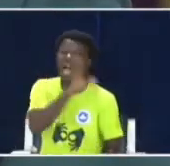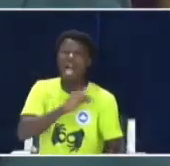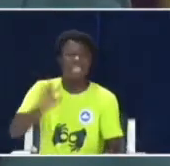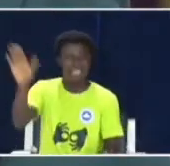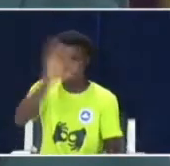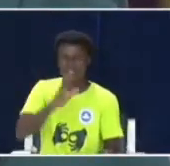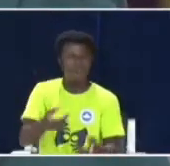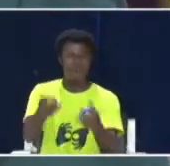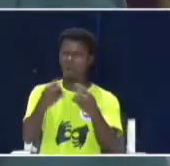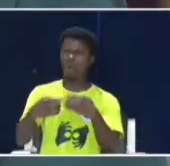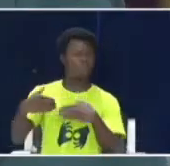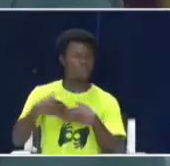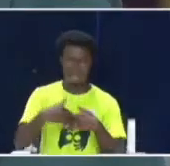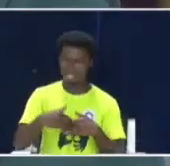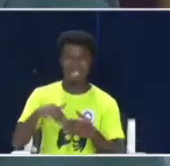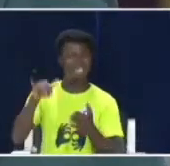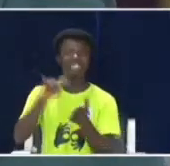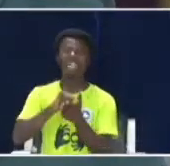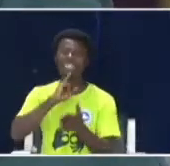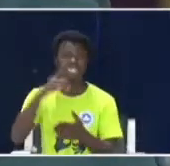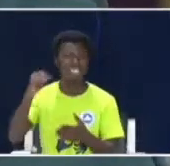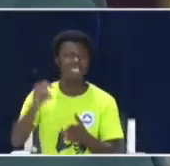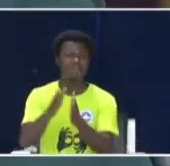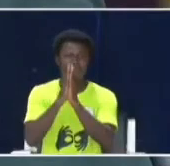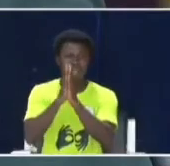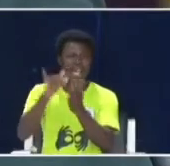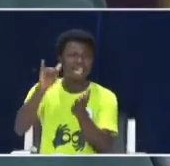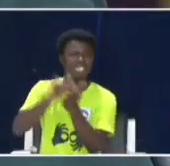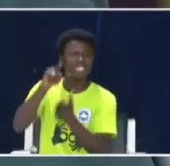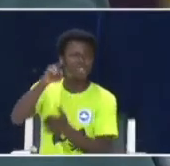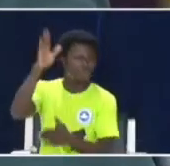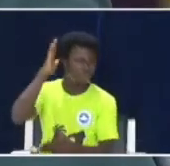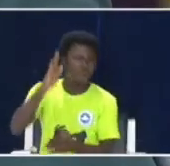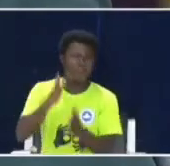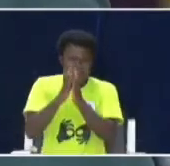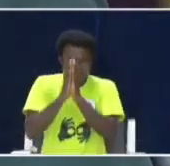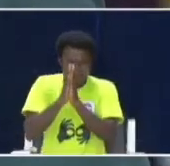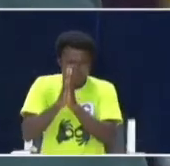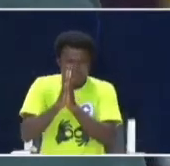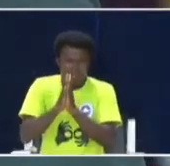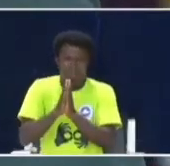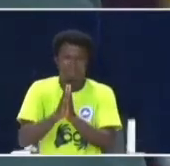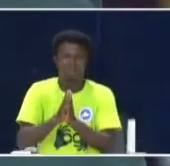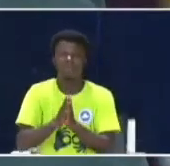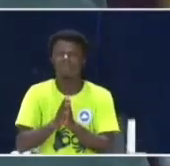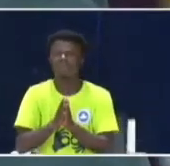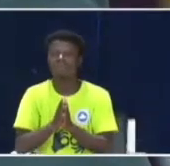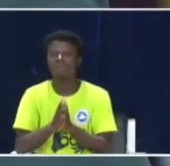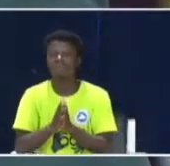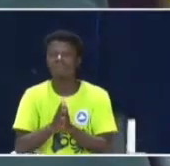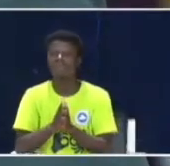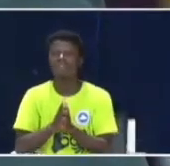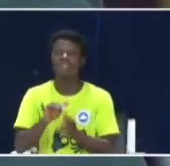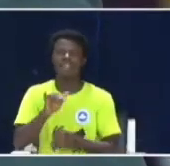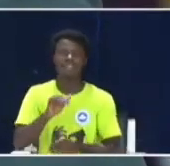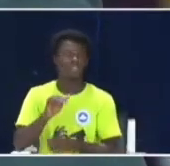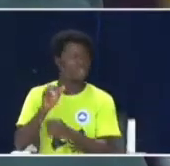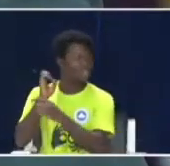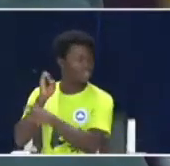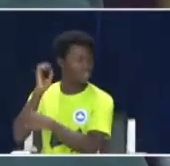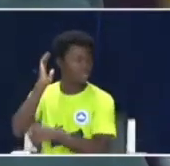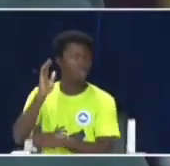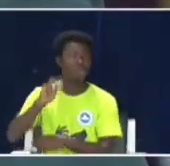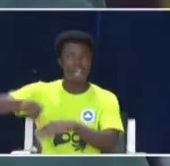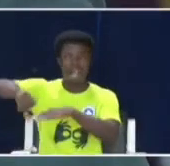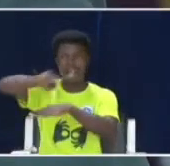si. That's the prayer you will pray. Adura ti wa gba niyan. I will anoint my wife.